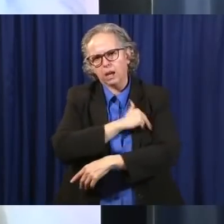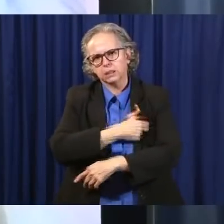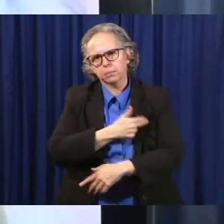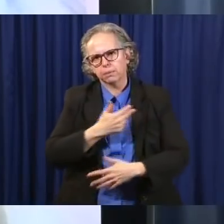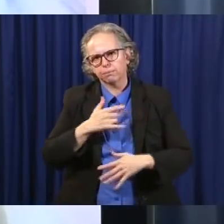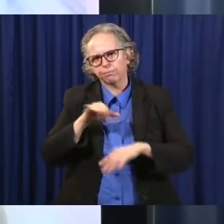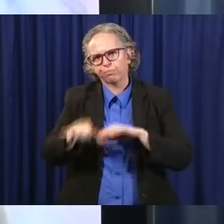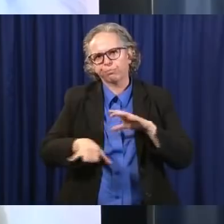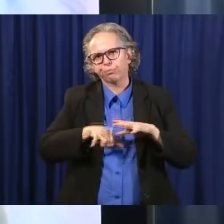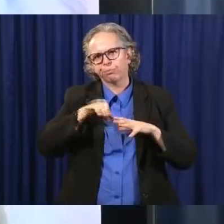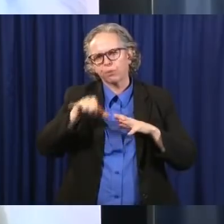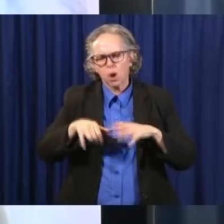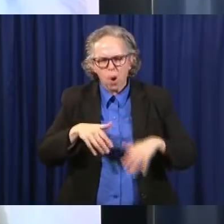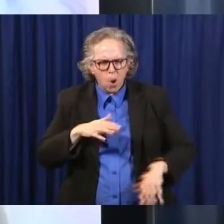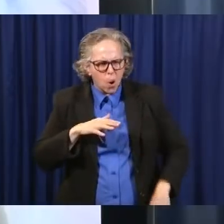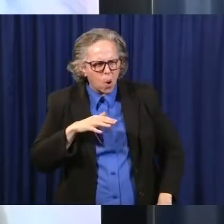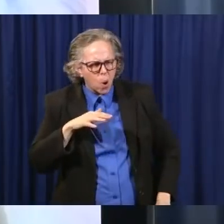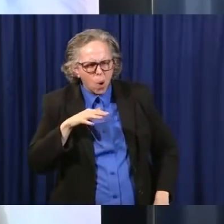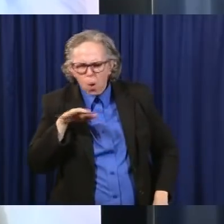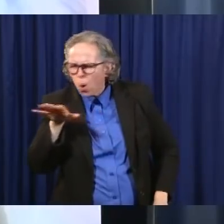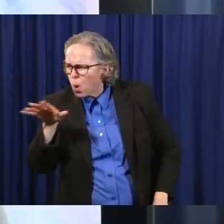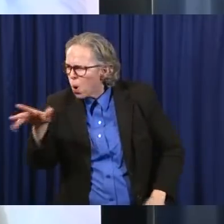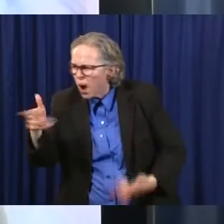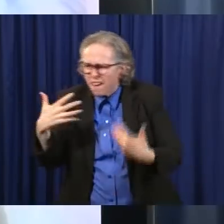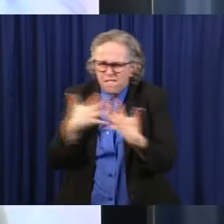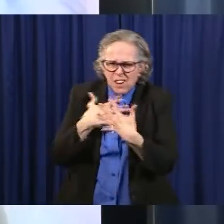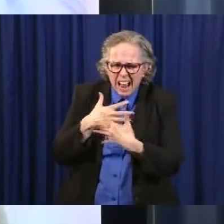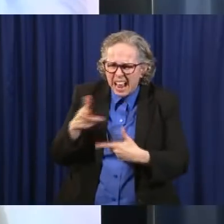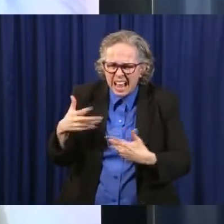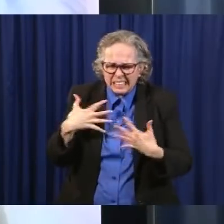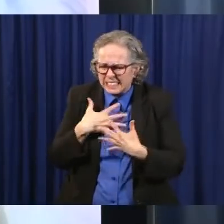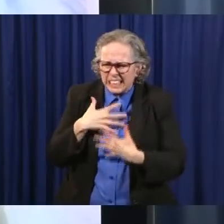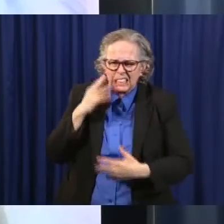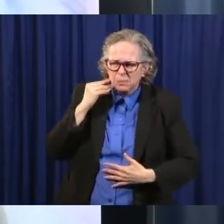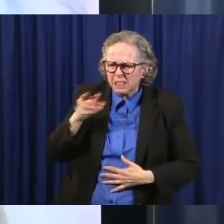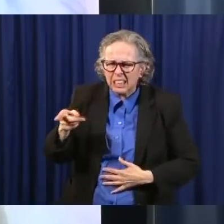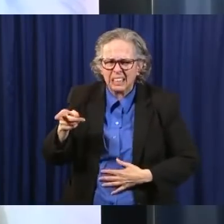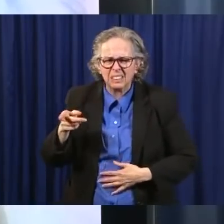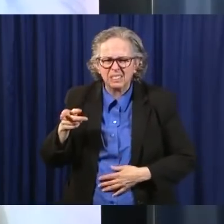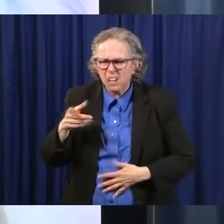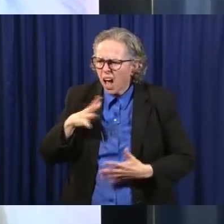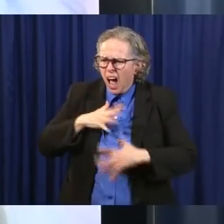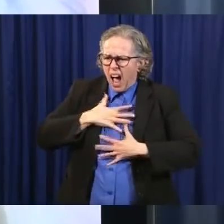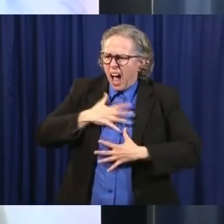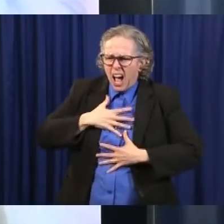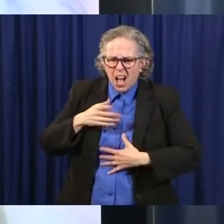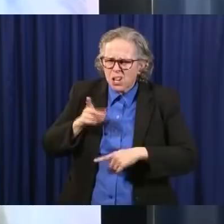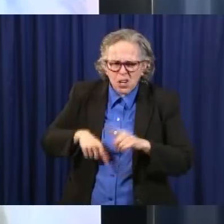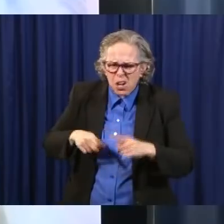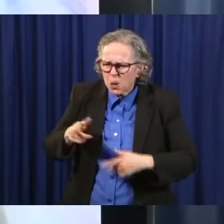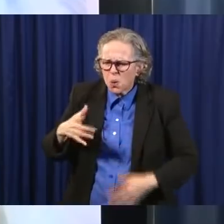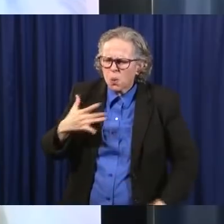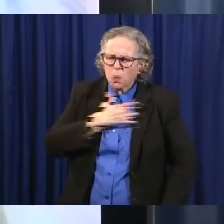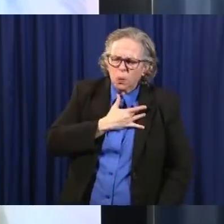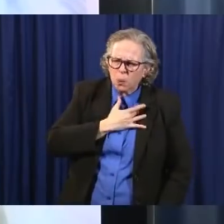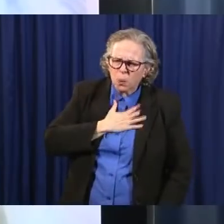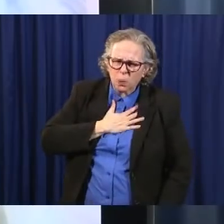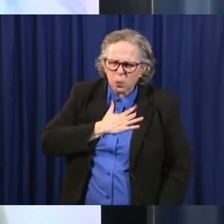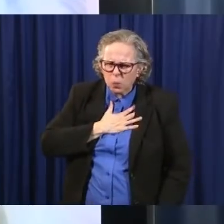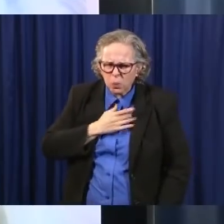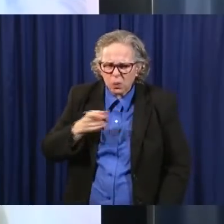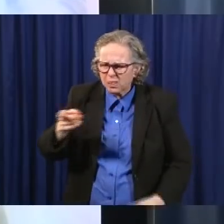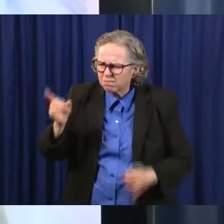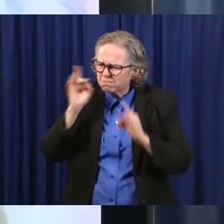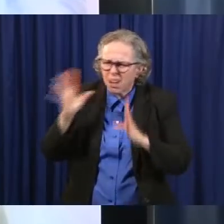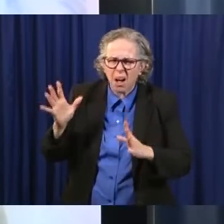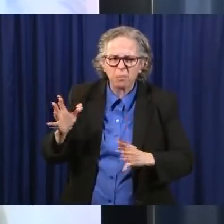That must have been a frightening experience, not being able to get your breath. It's got to be horrible.